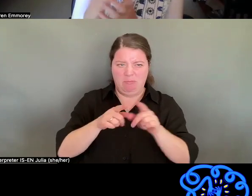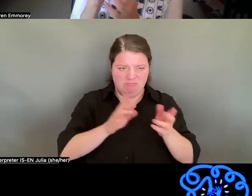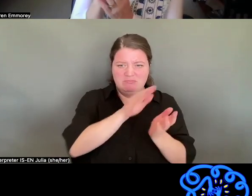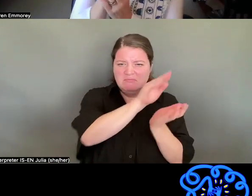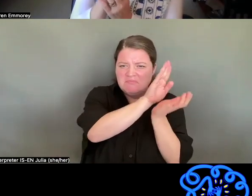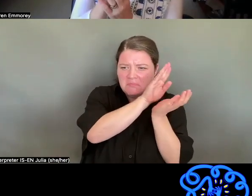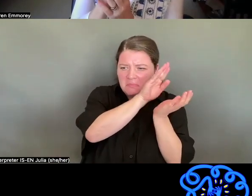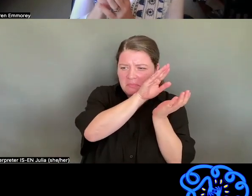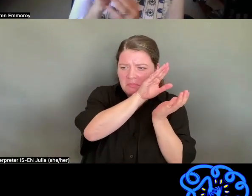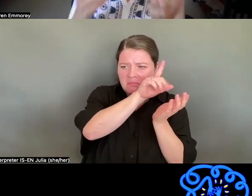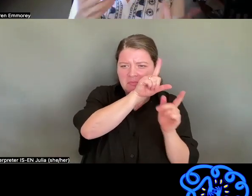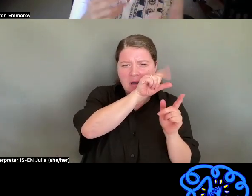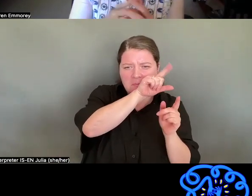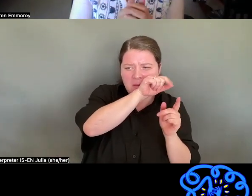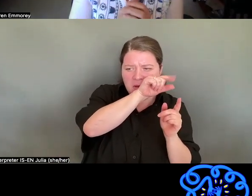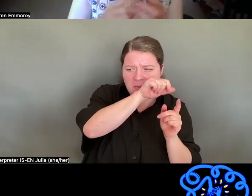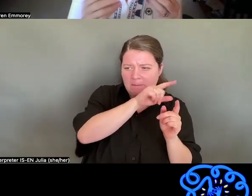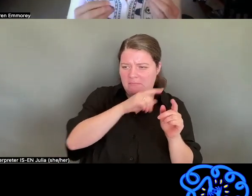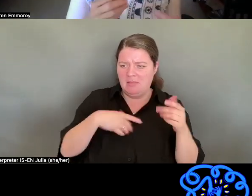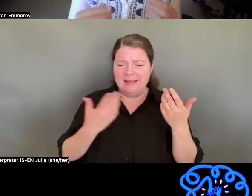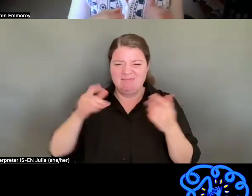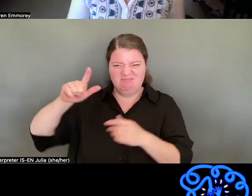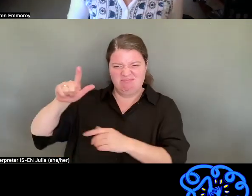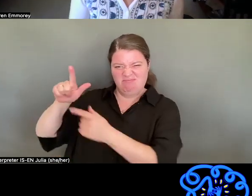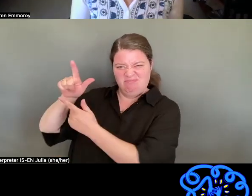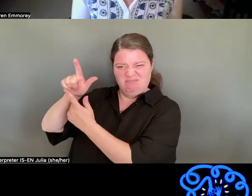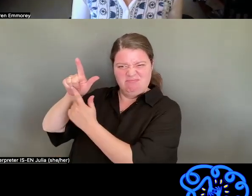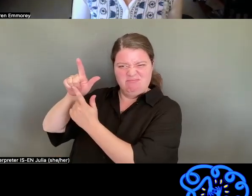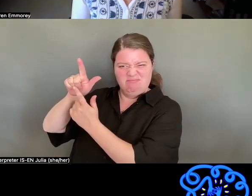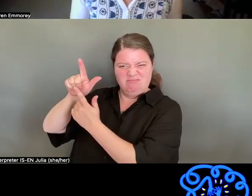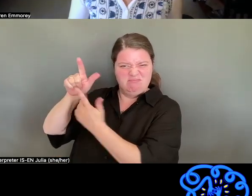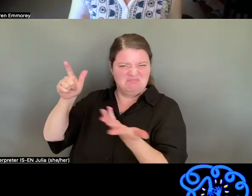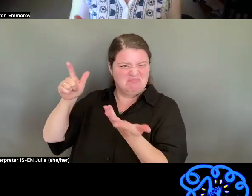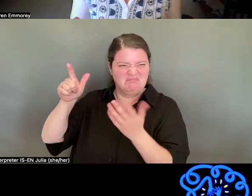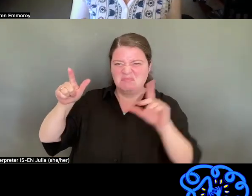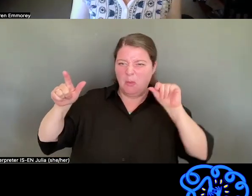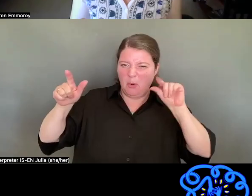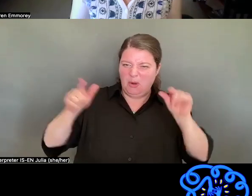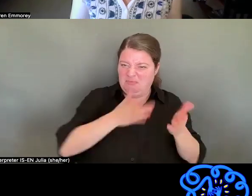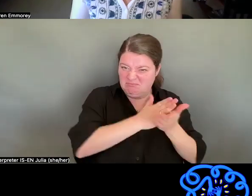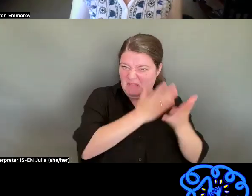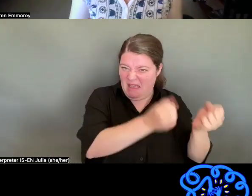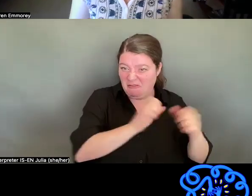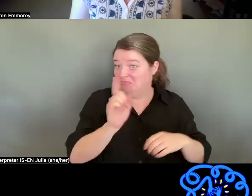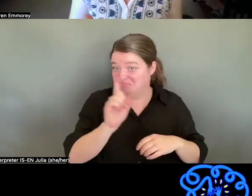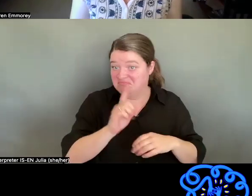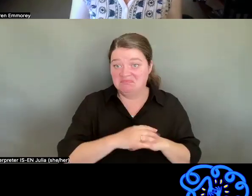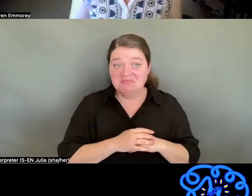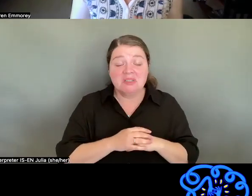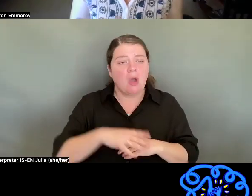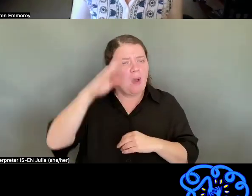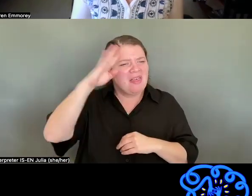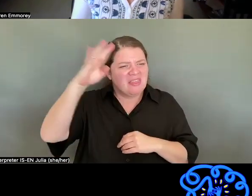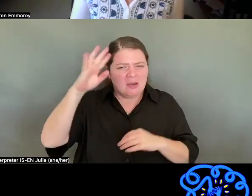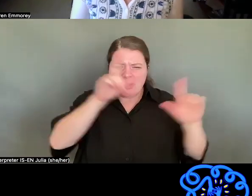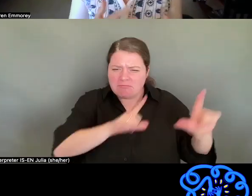face. Only selected fingers seem to map. So you can use this theory to try to understand what types of